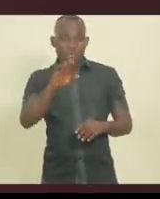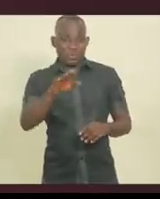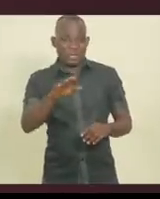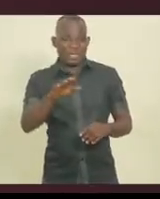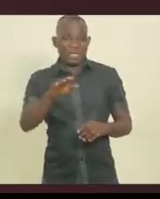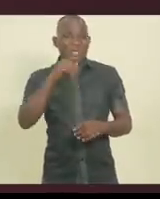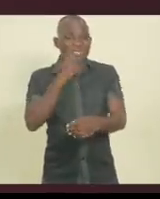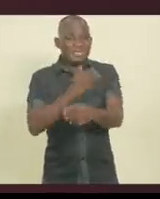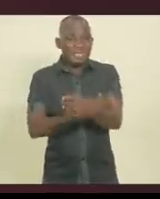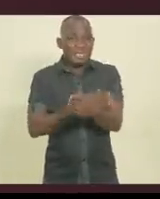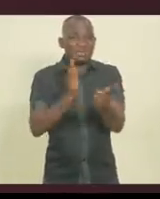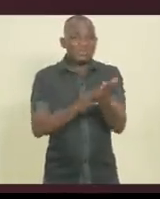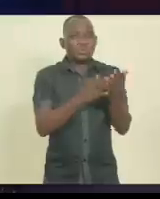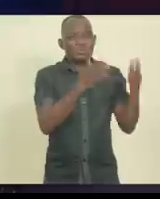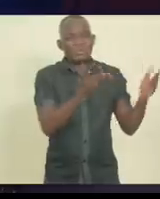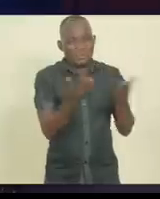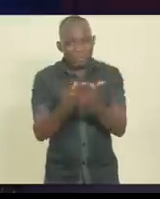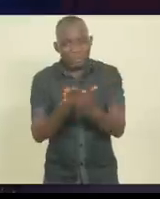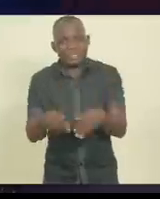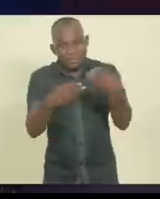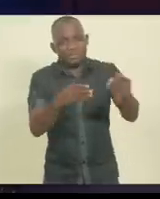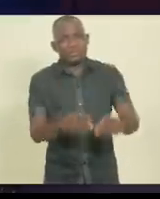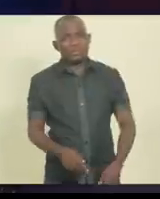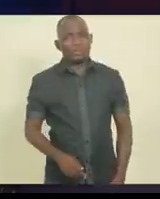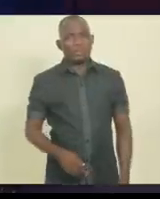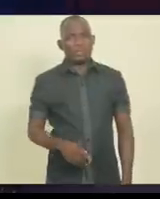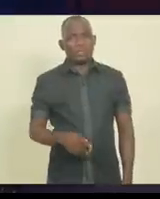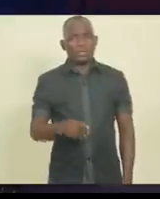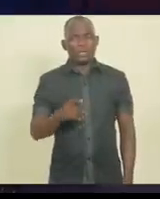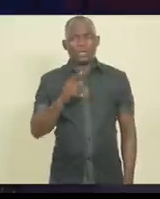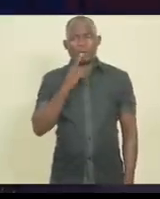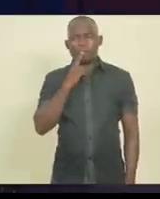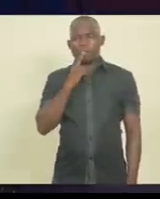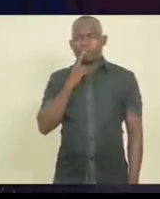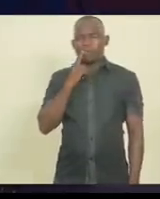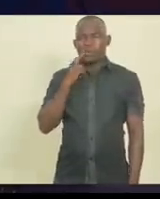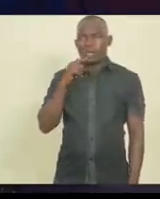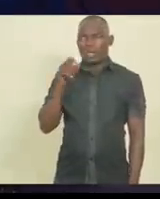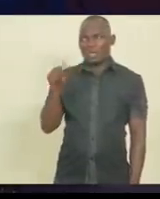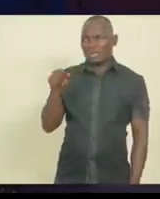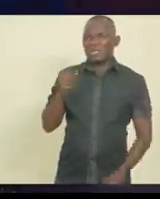Yes. Good. Sometimes he brings money. Good. And you don't question where that money comes from?